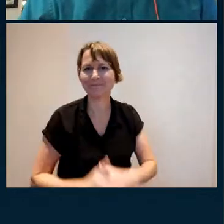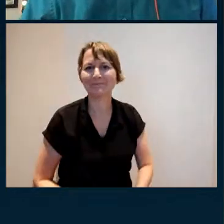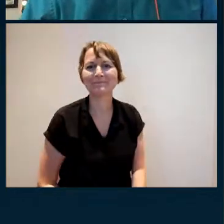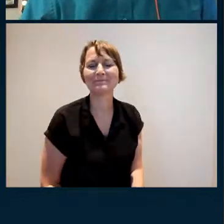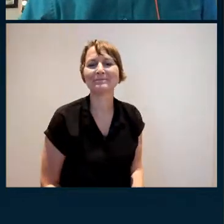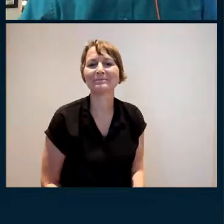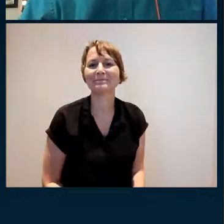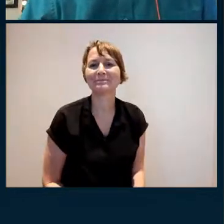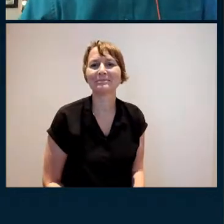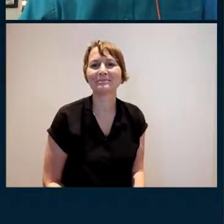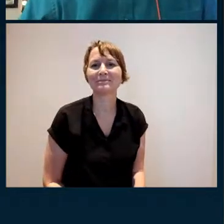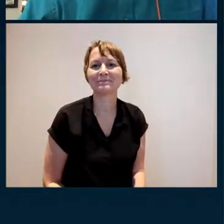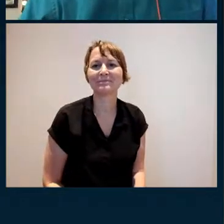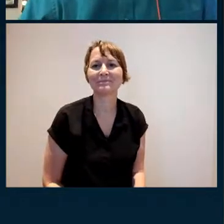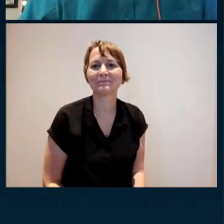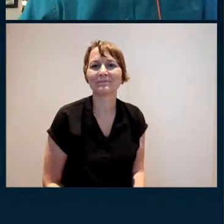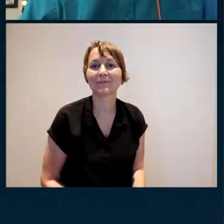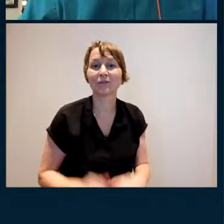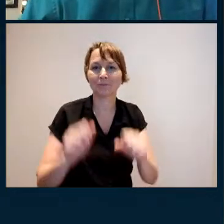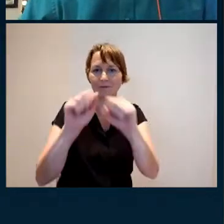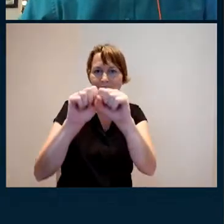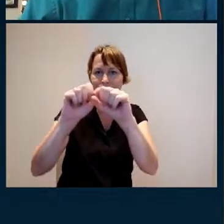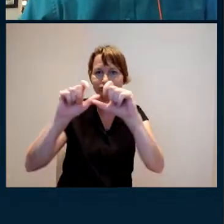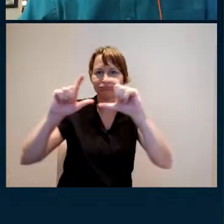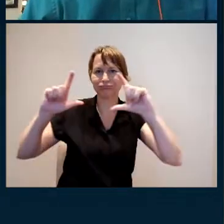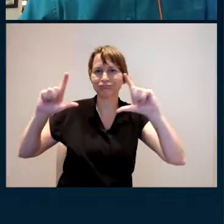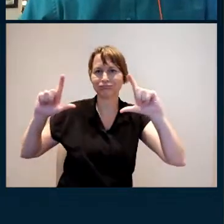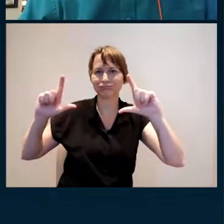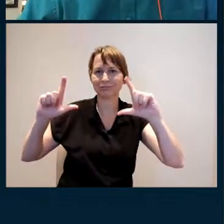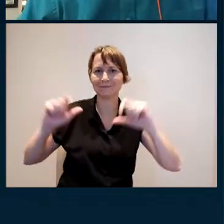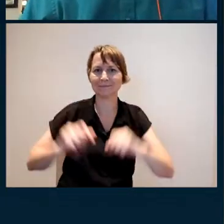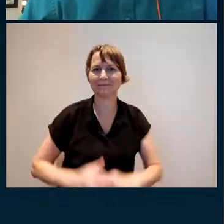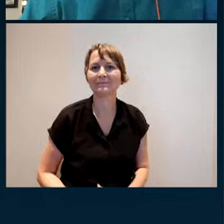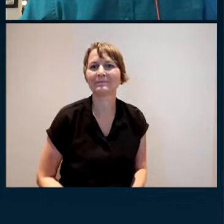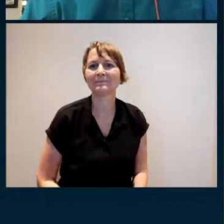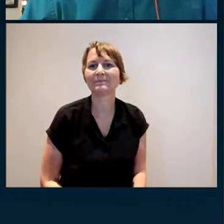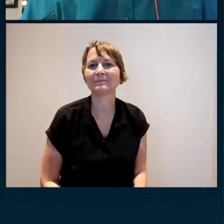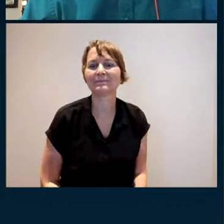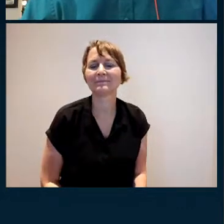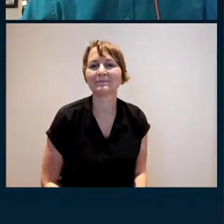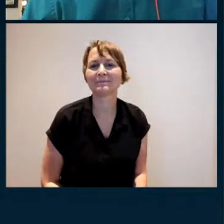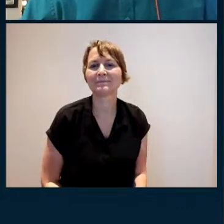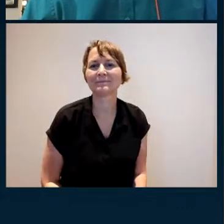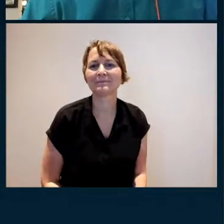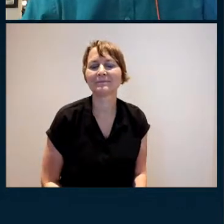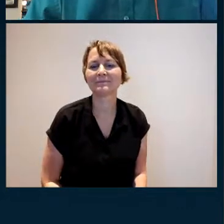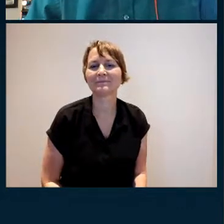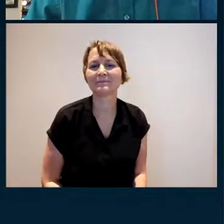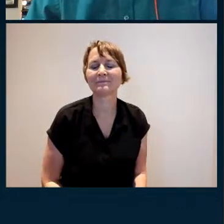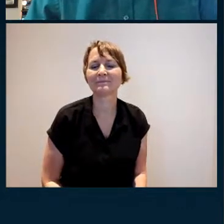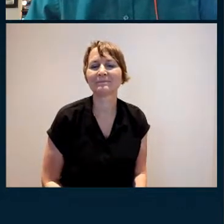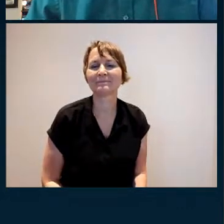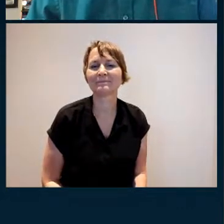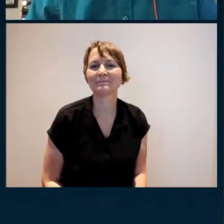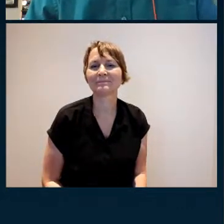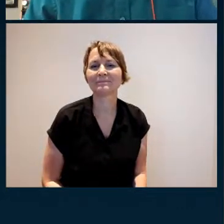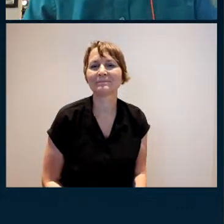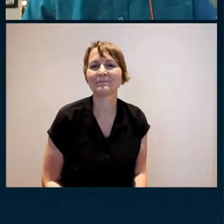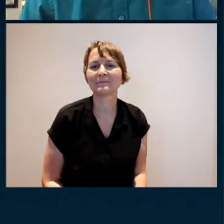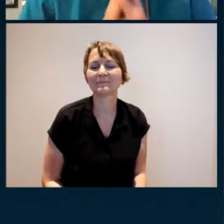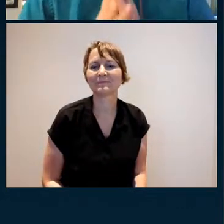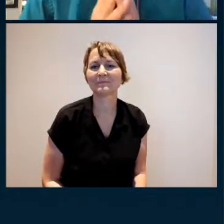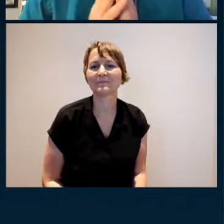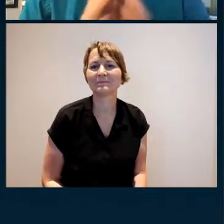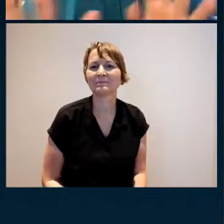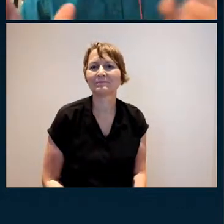me blow that up super big. Okay. And we're going to do, first of all, I'm going to, what do I have in this